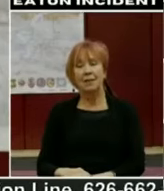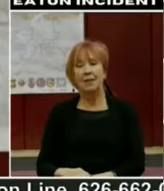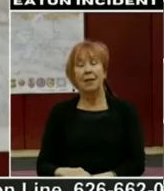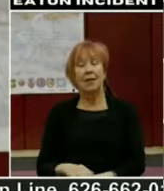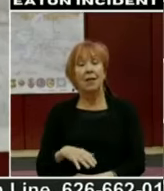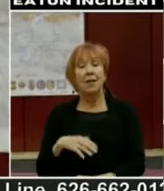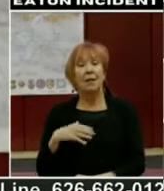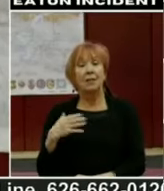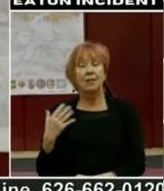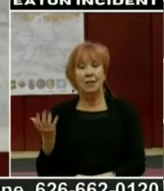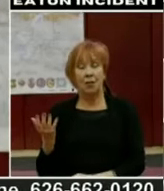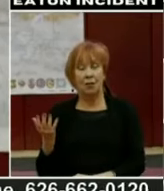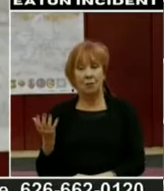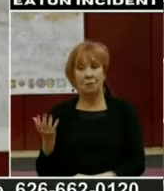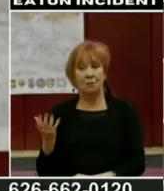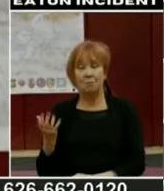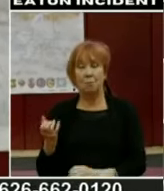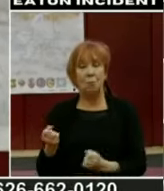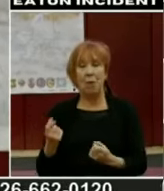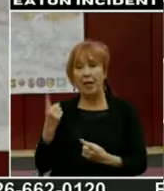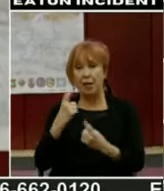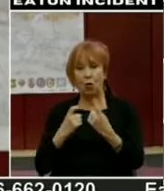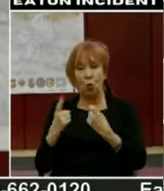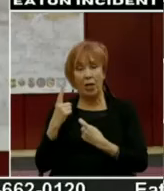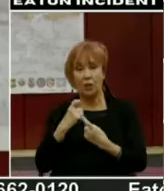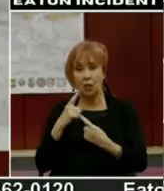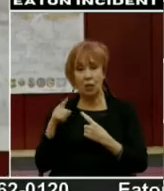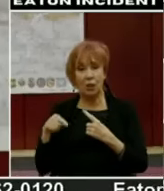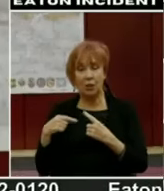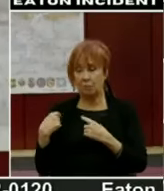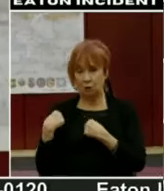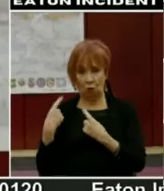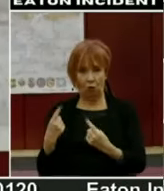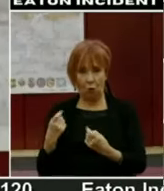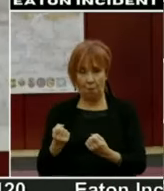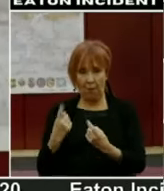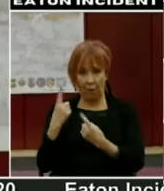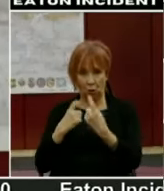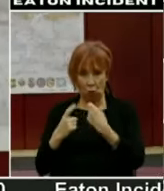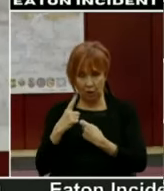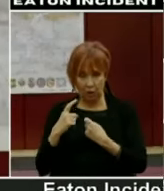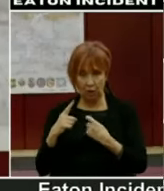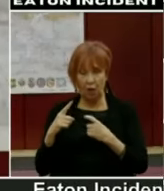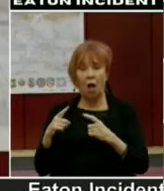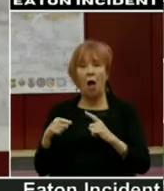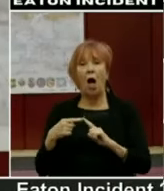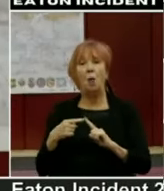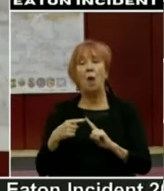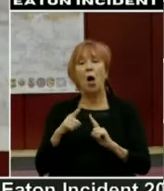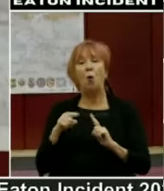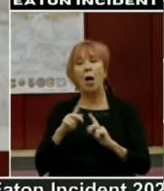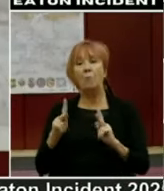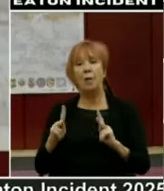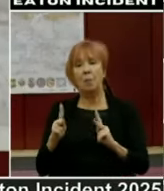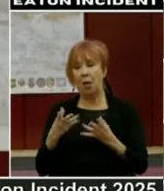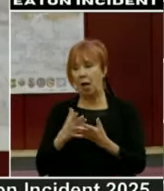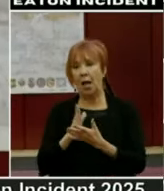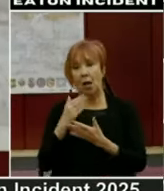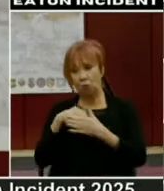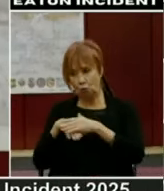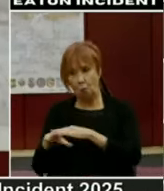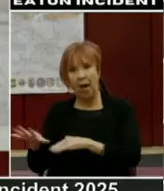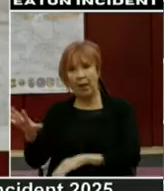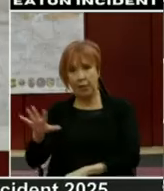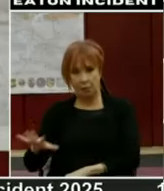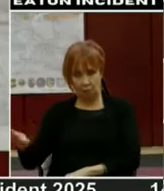So we've had a lot of questions regarding about when will people be allowed to be let into the